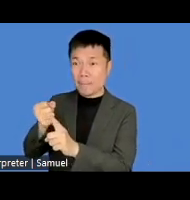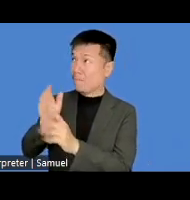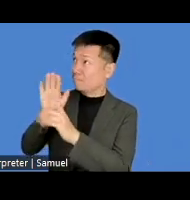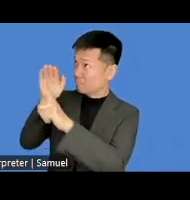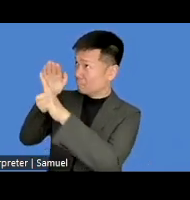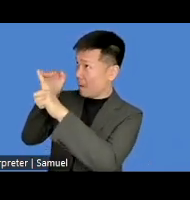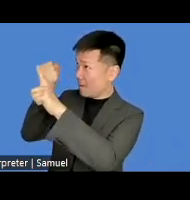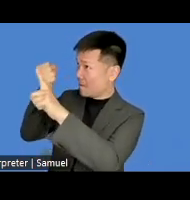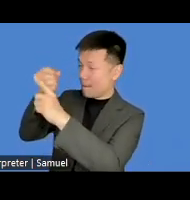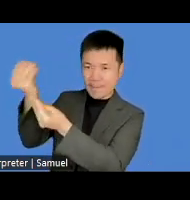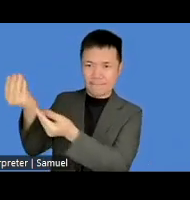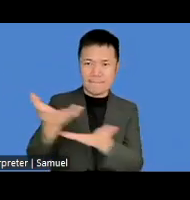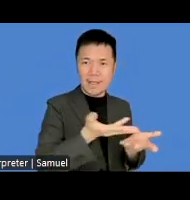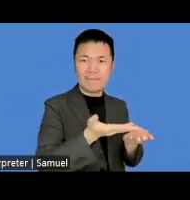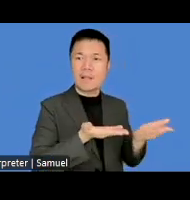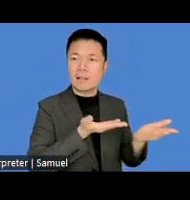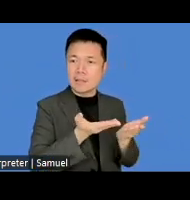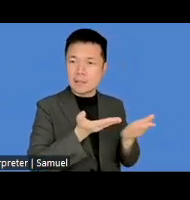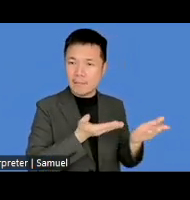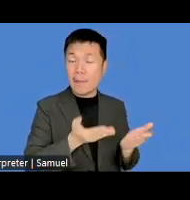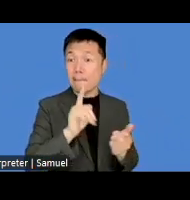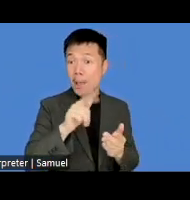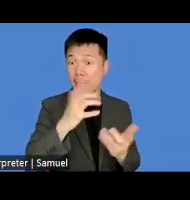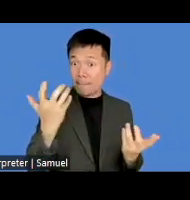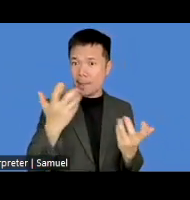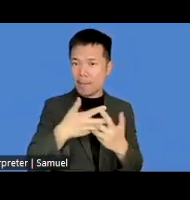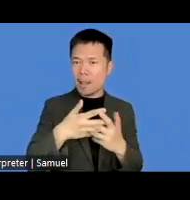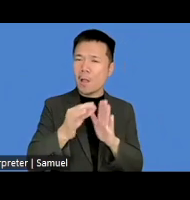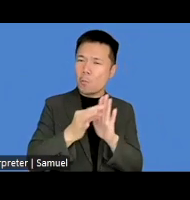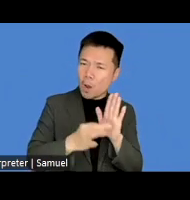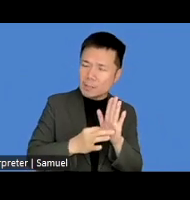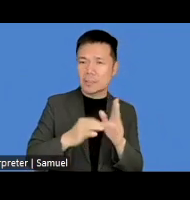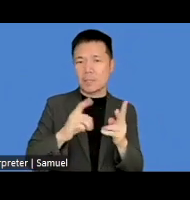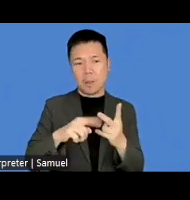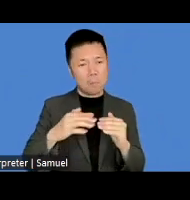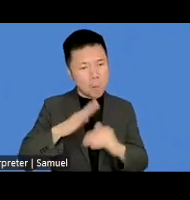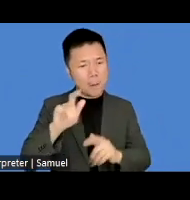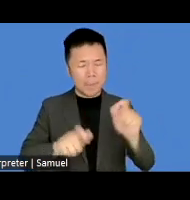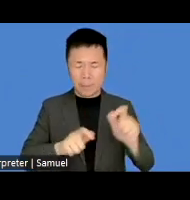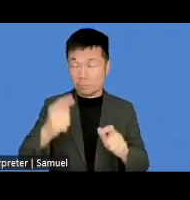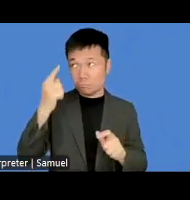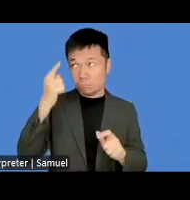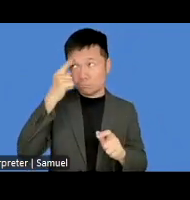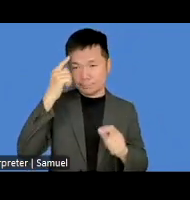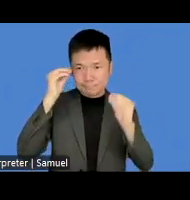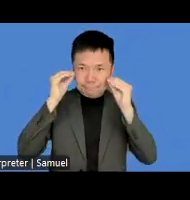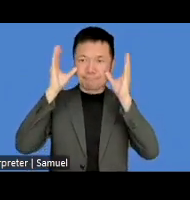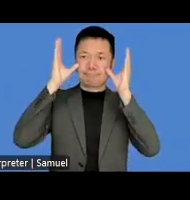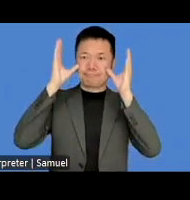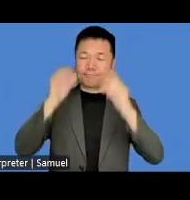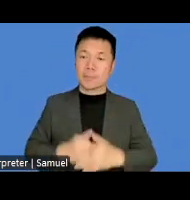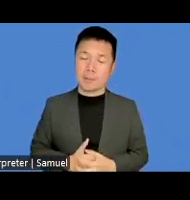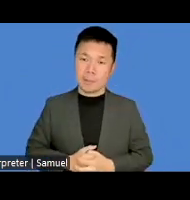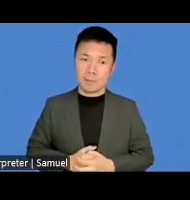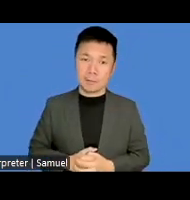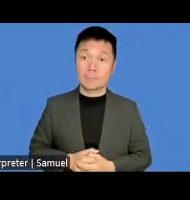in hand with, policy advocacy, awareness raising, and all that. And also, other